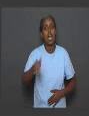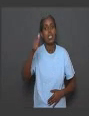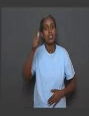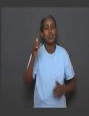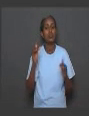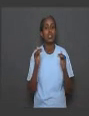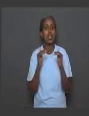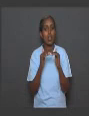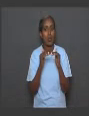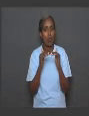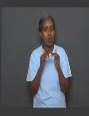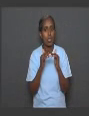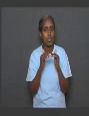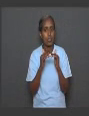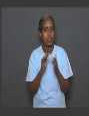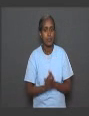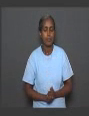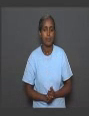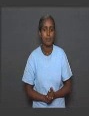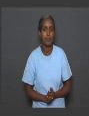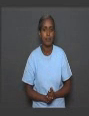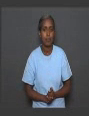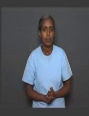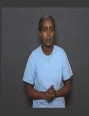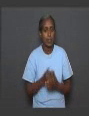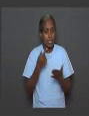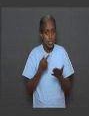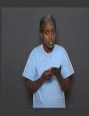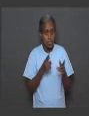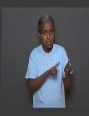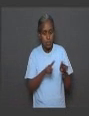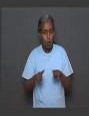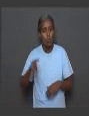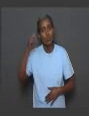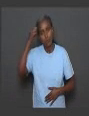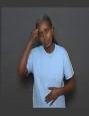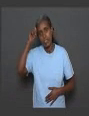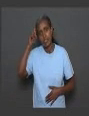are concurrent as well. This is also a theorem.